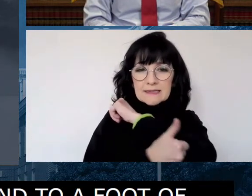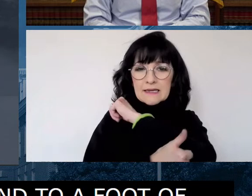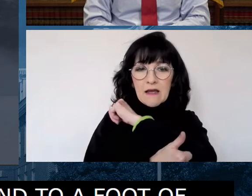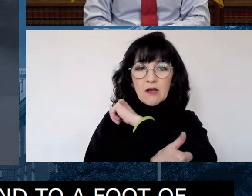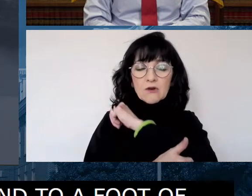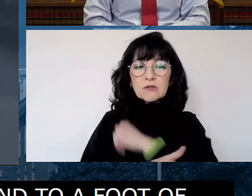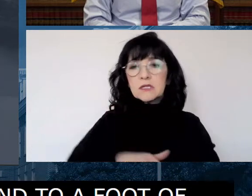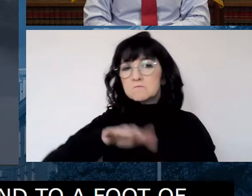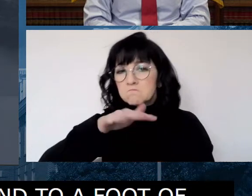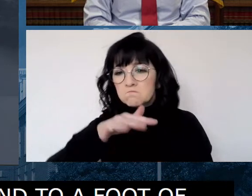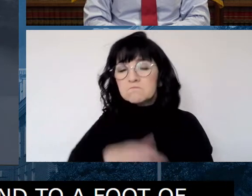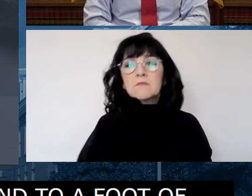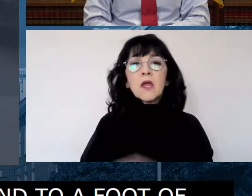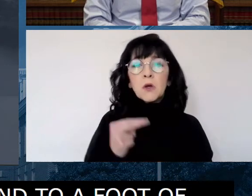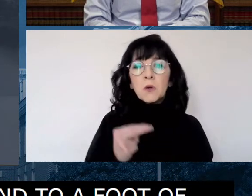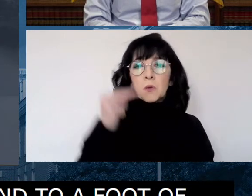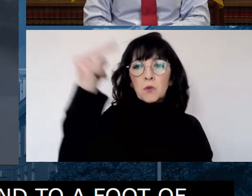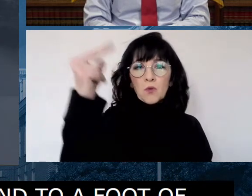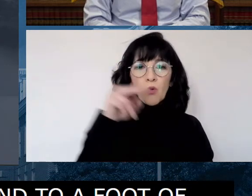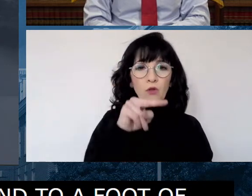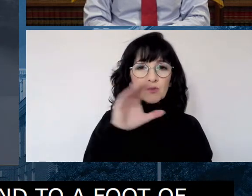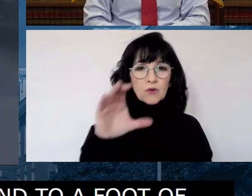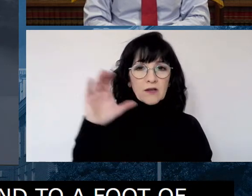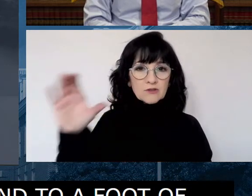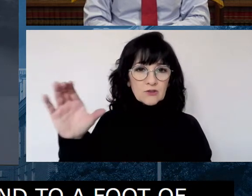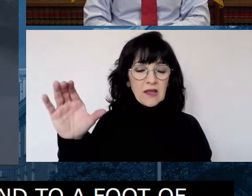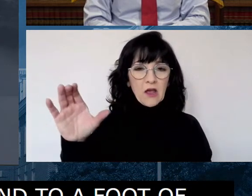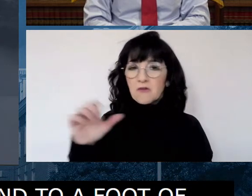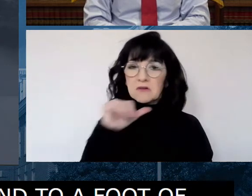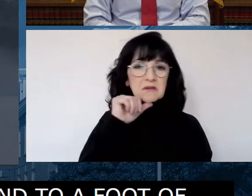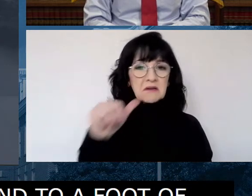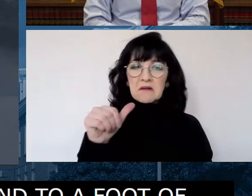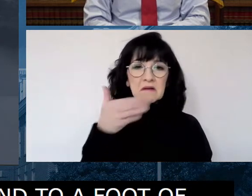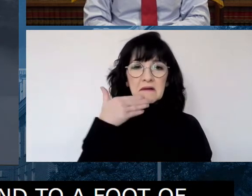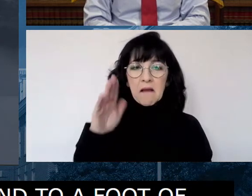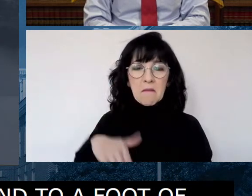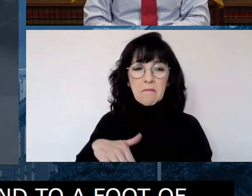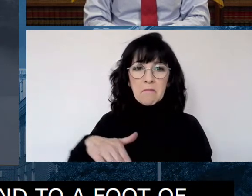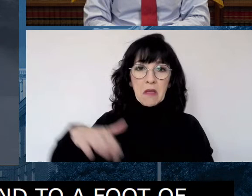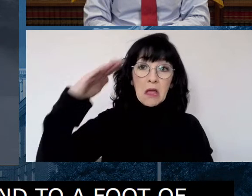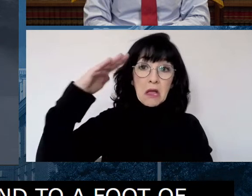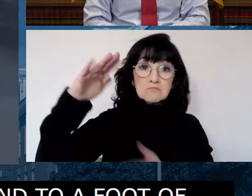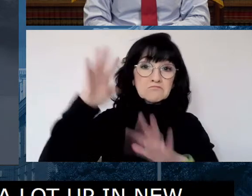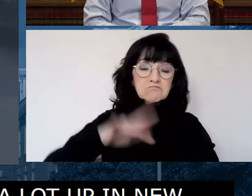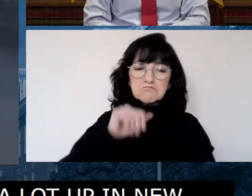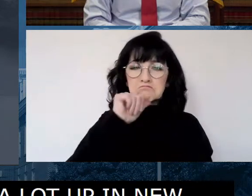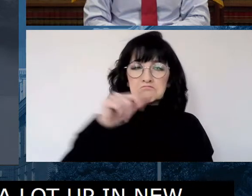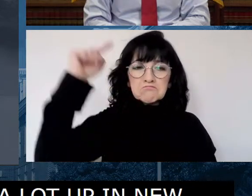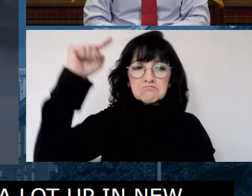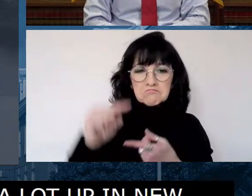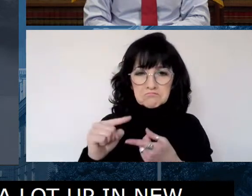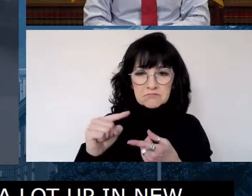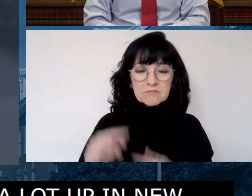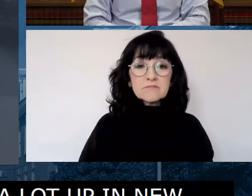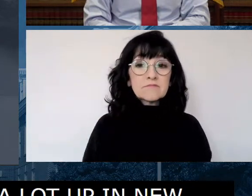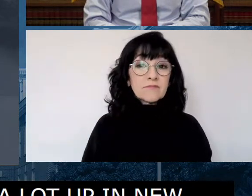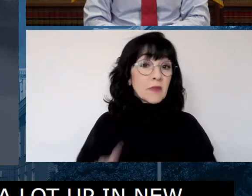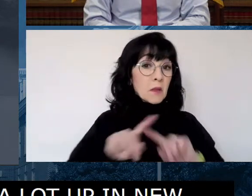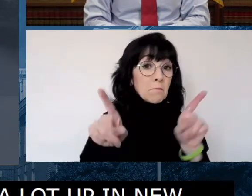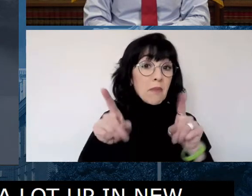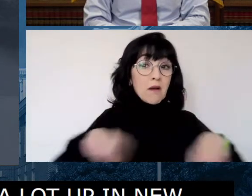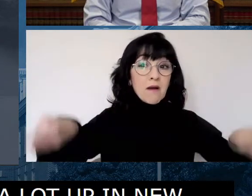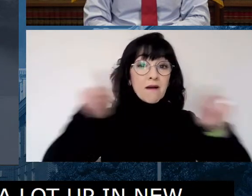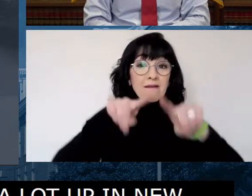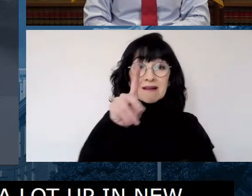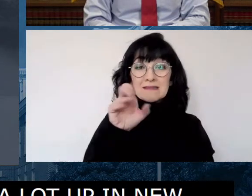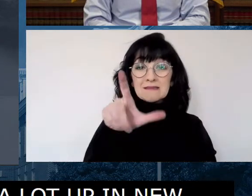in Newcastle County. So thanks to del.gov. Those folks on their plows were out there early. They were ready to go